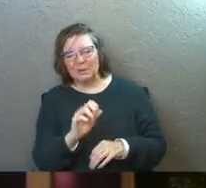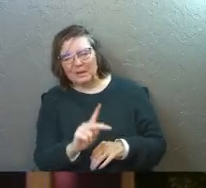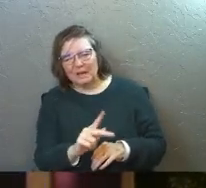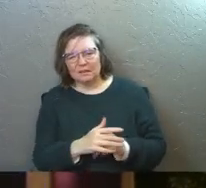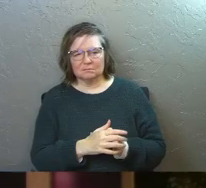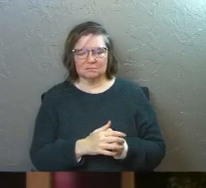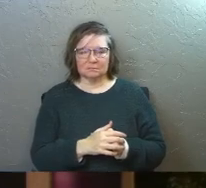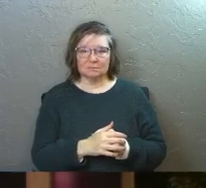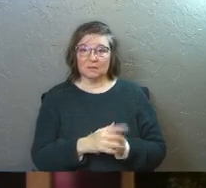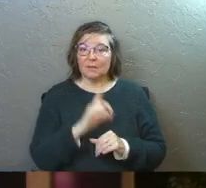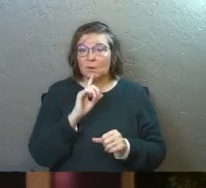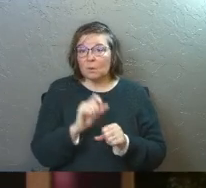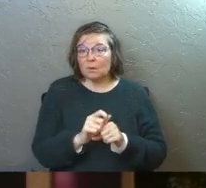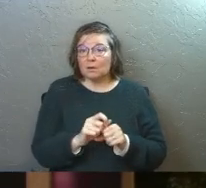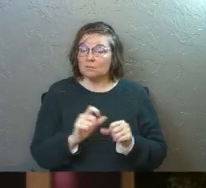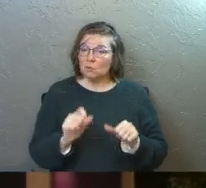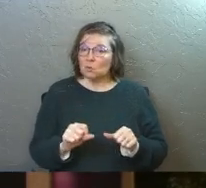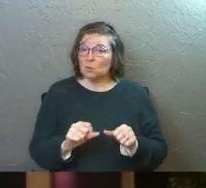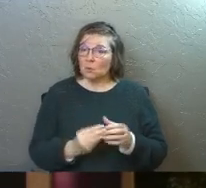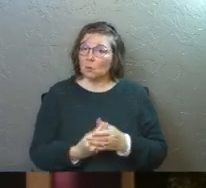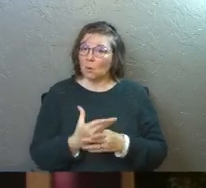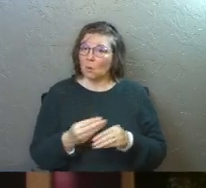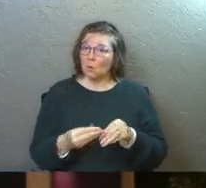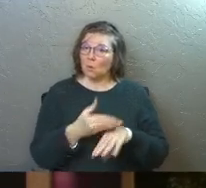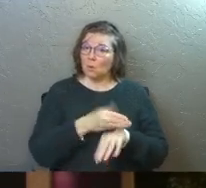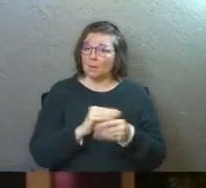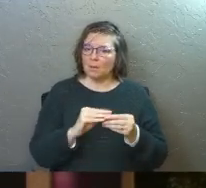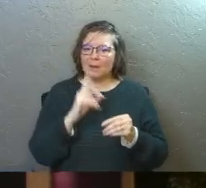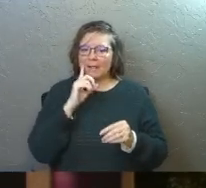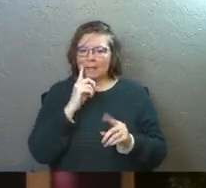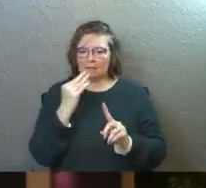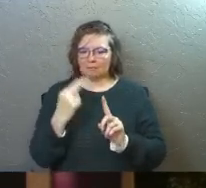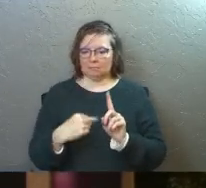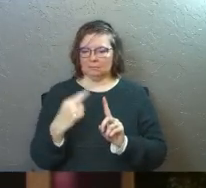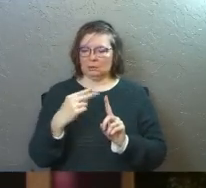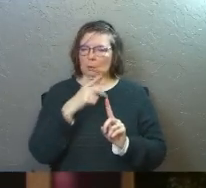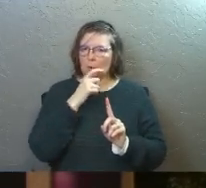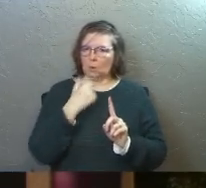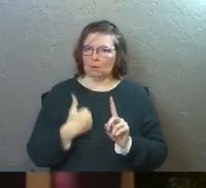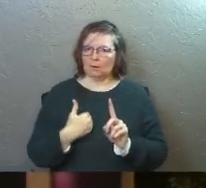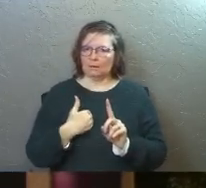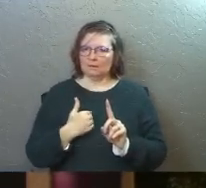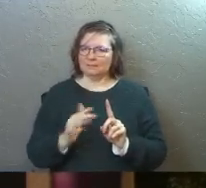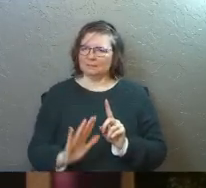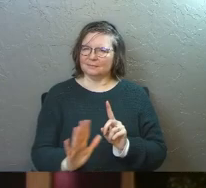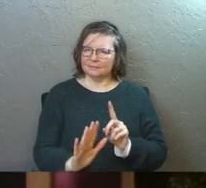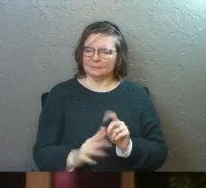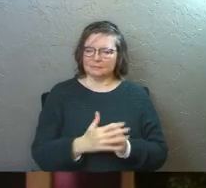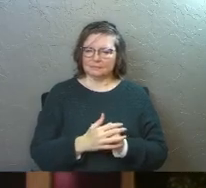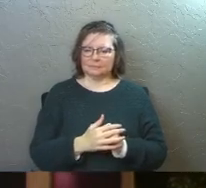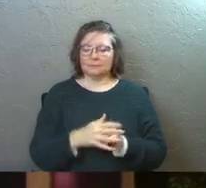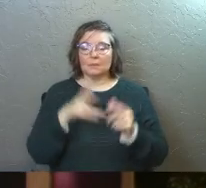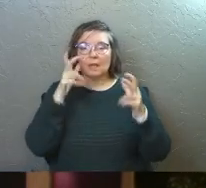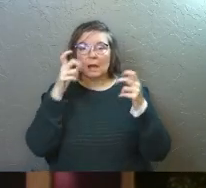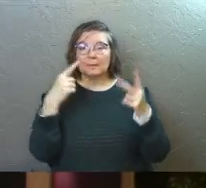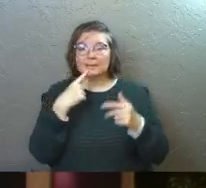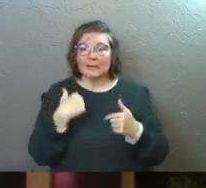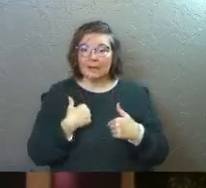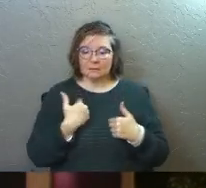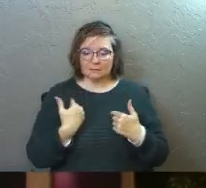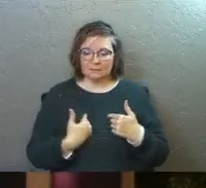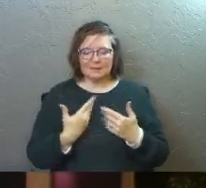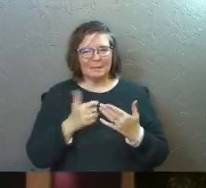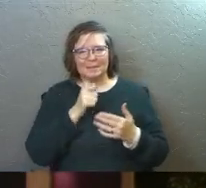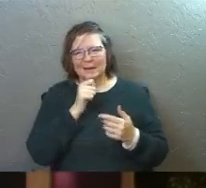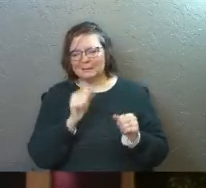better, right? And there's reality. There's room for growth. But this is who I think you are. This is who I say you are. Who does the enemy say I am? Who's the enemy